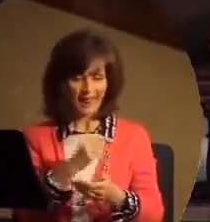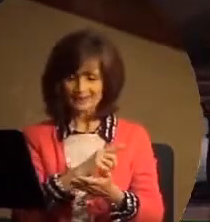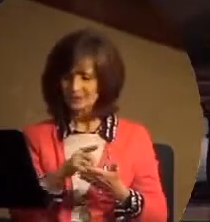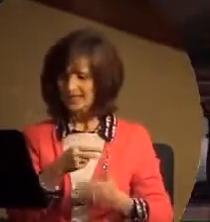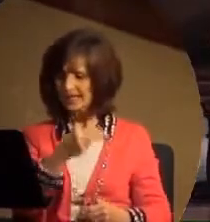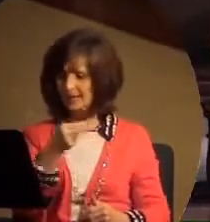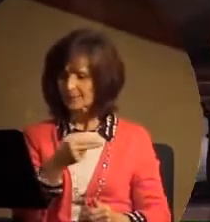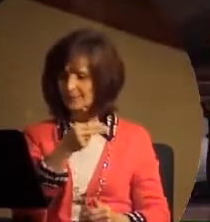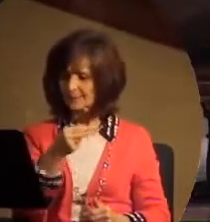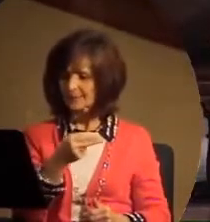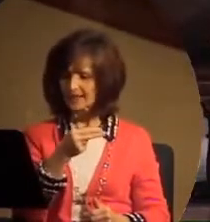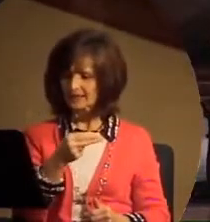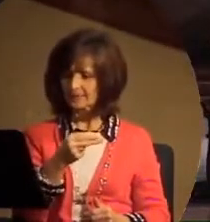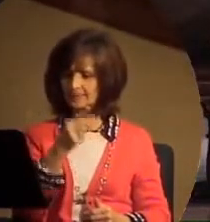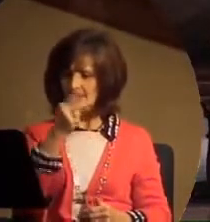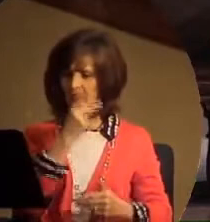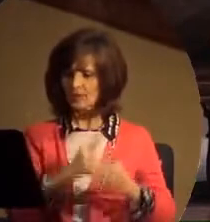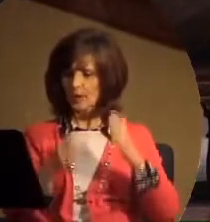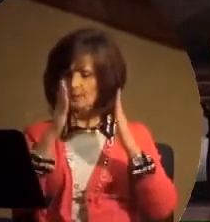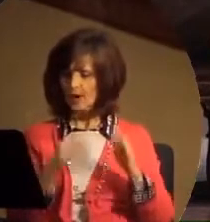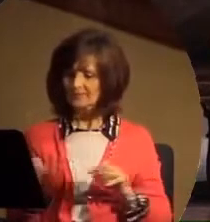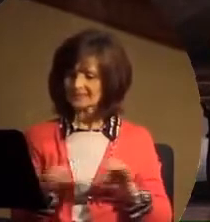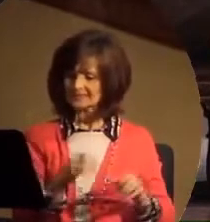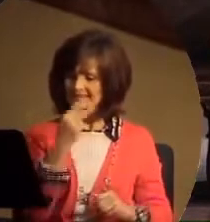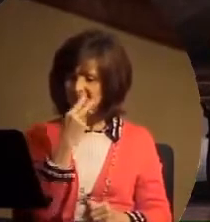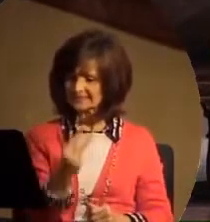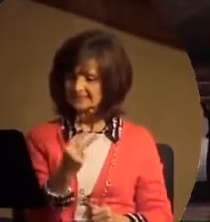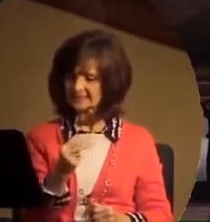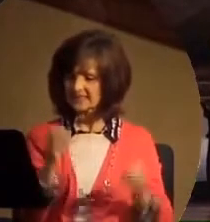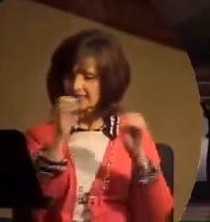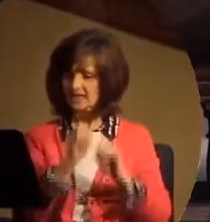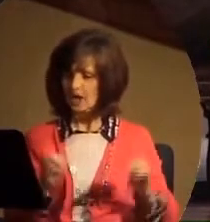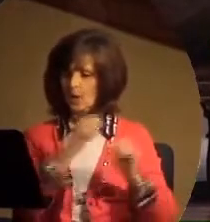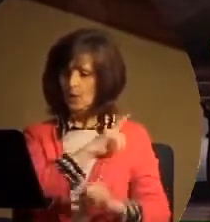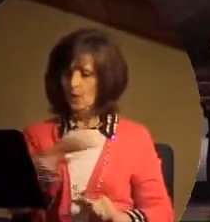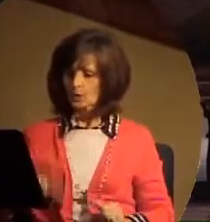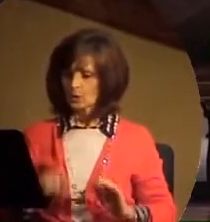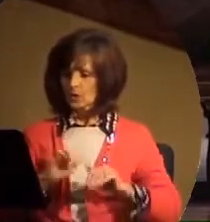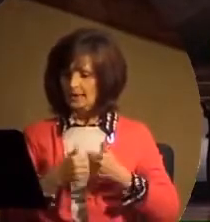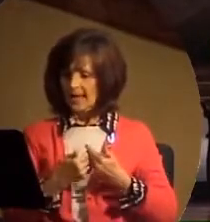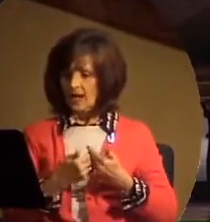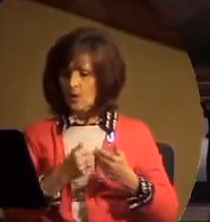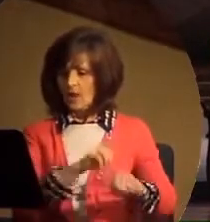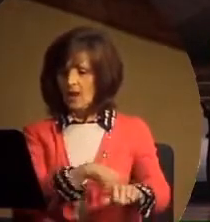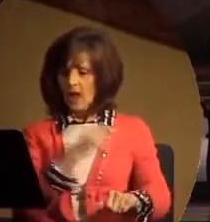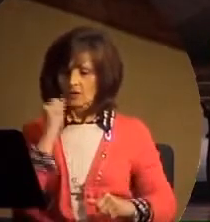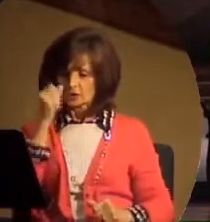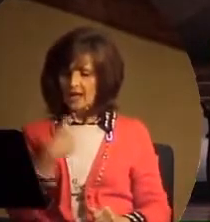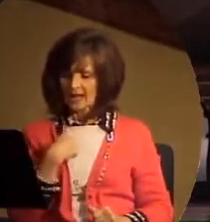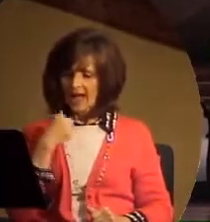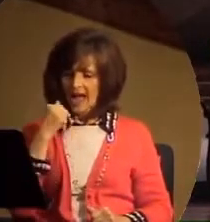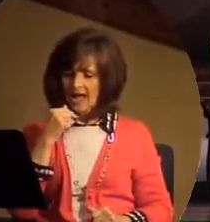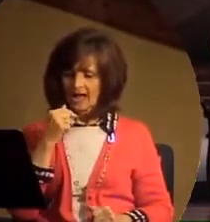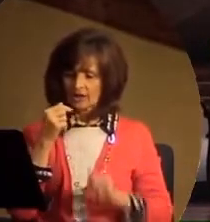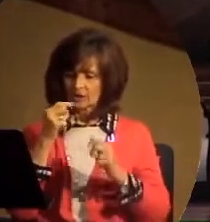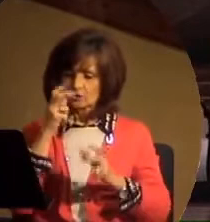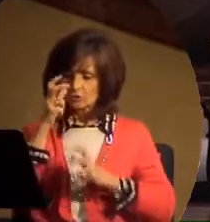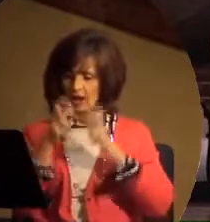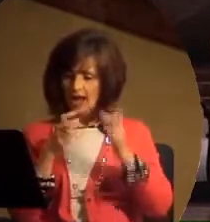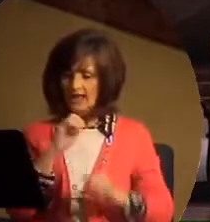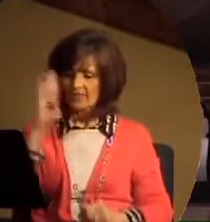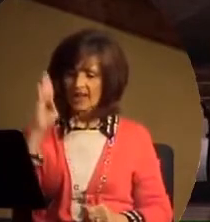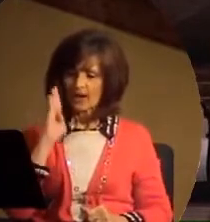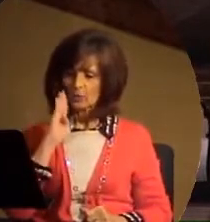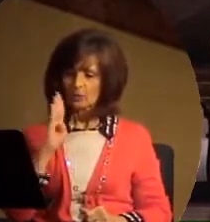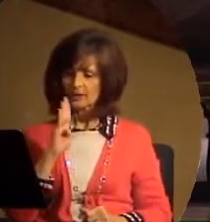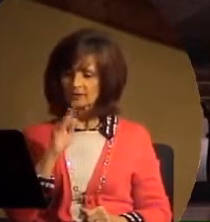how long shall I cry, and thou wilt not hear? Even cry unto thee out of violence, and thou wilt not save.